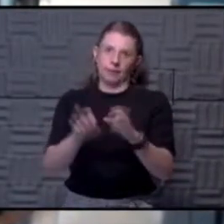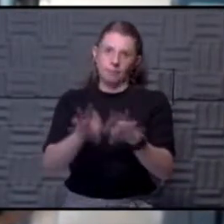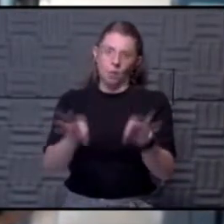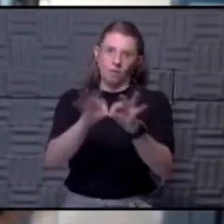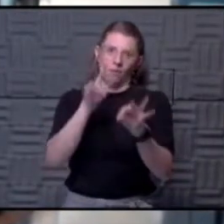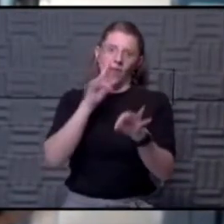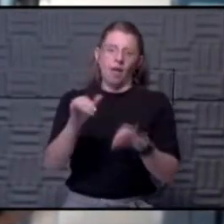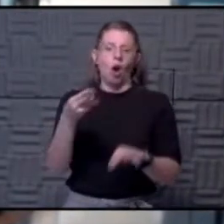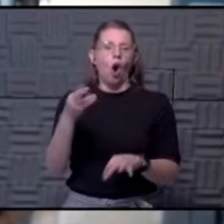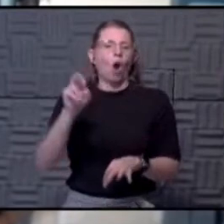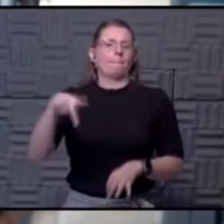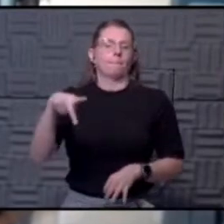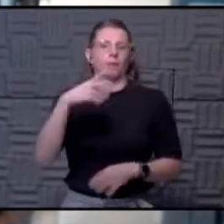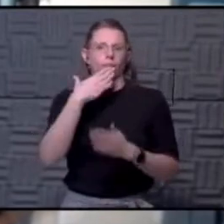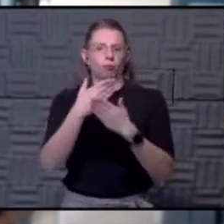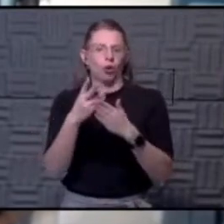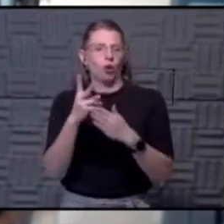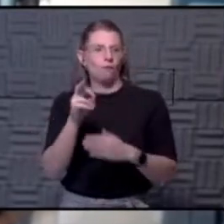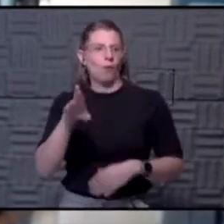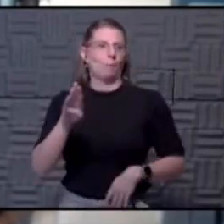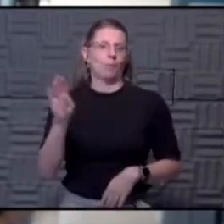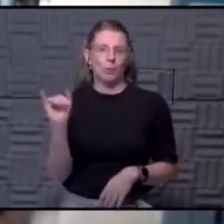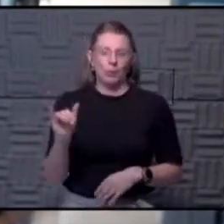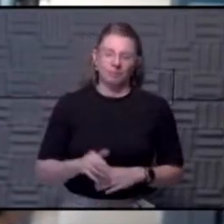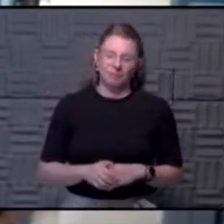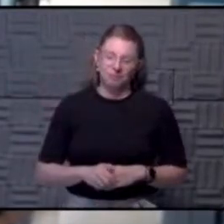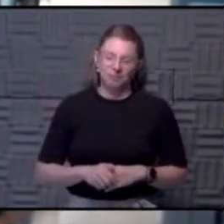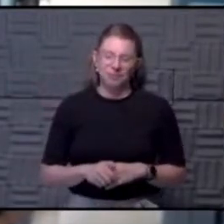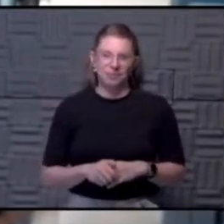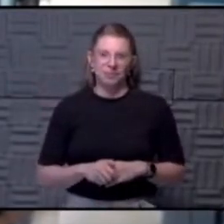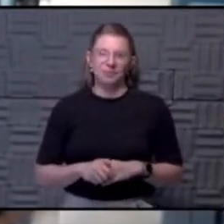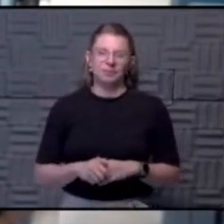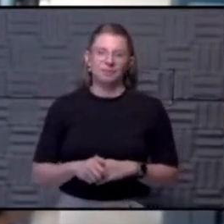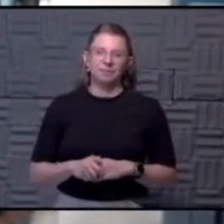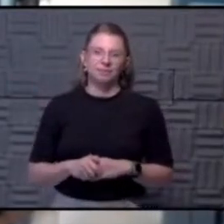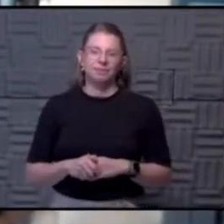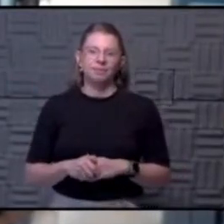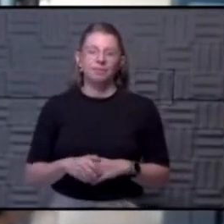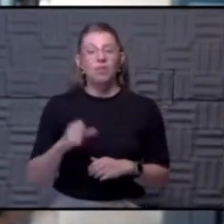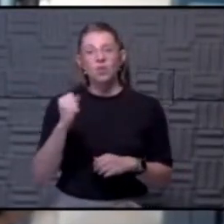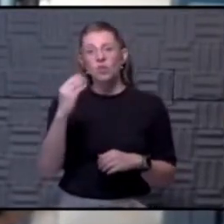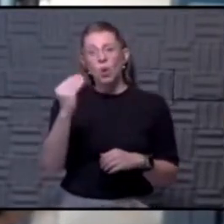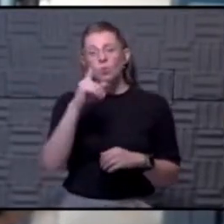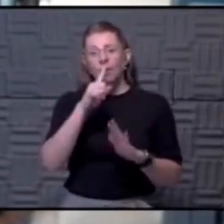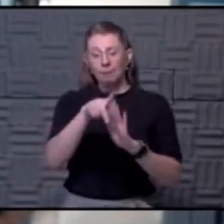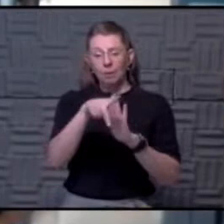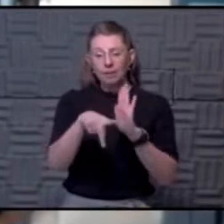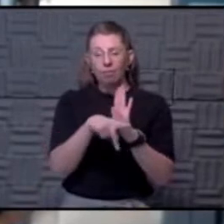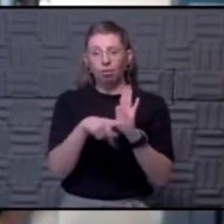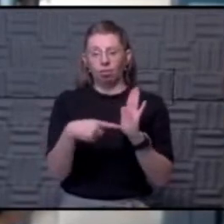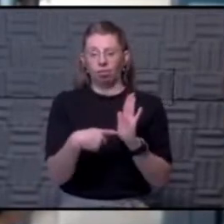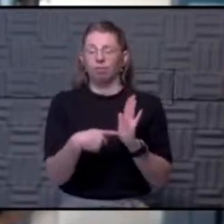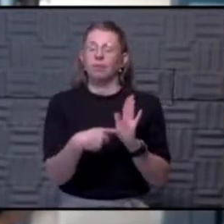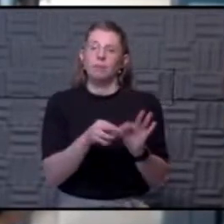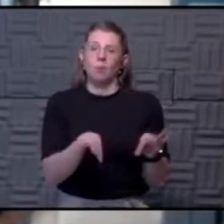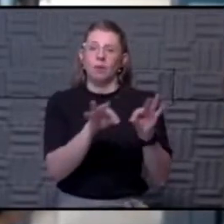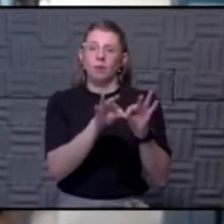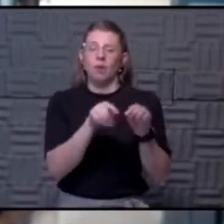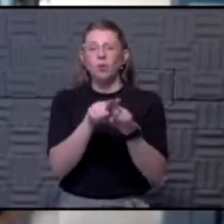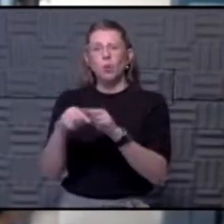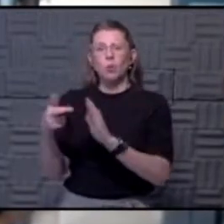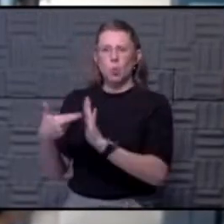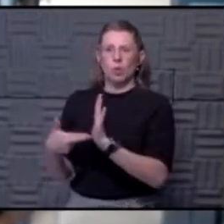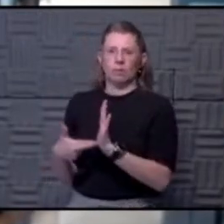of it every day. Good verb, too. And yeah, so principles are what really is at play. And yes, then there's